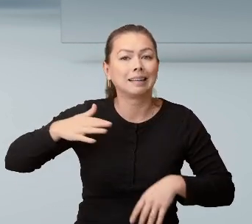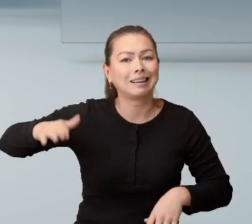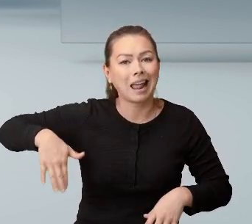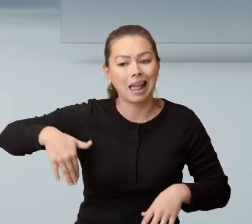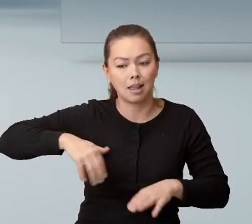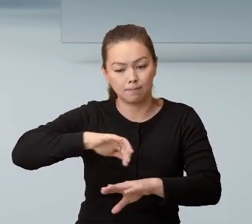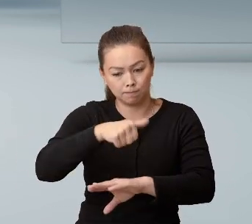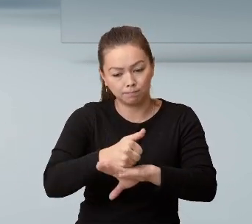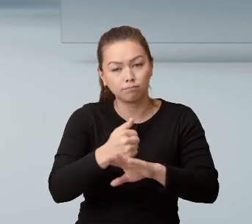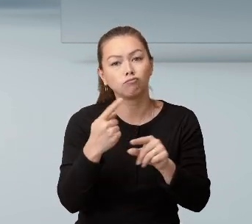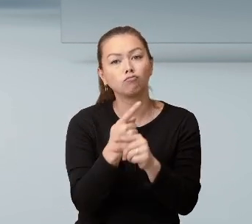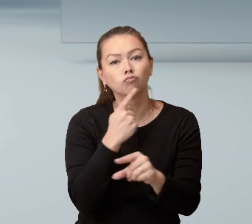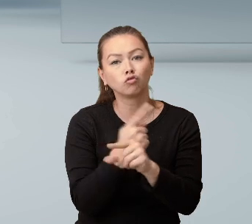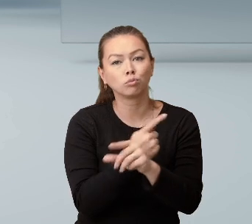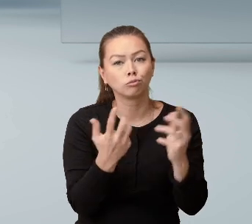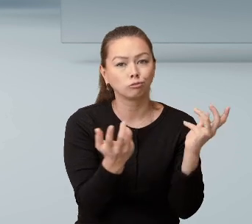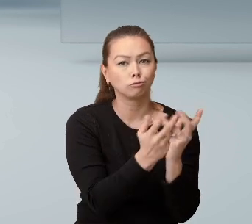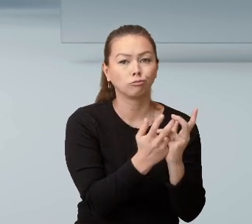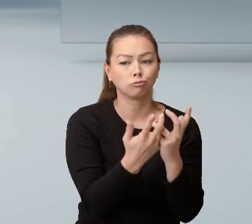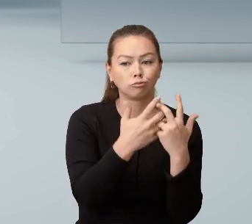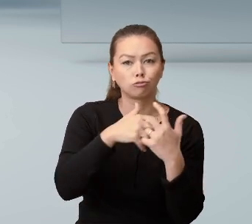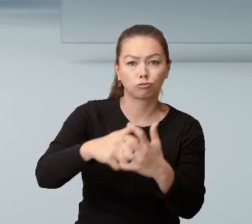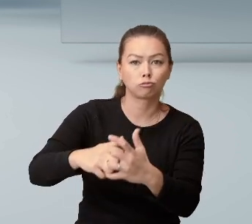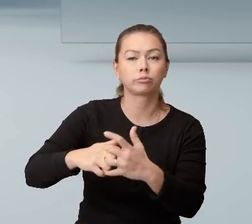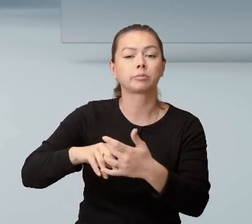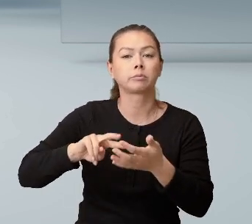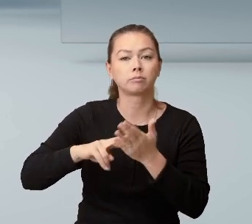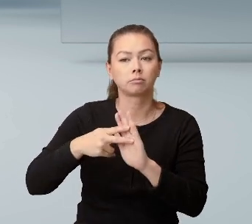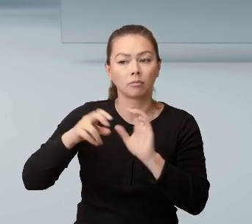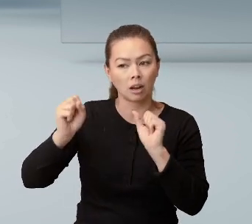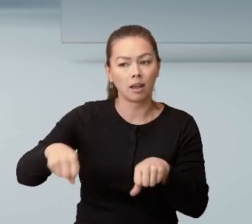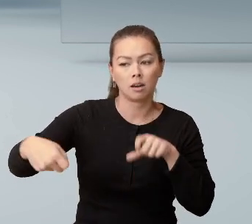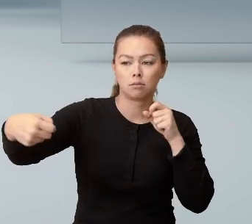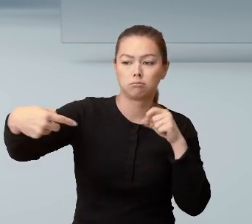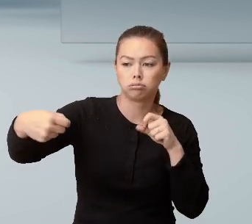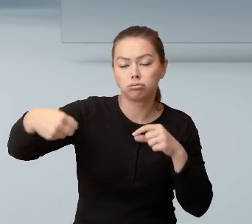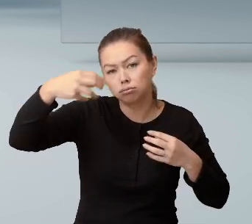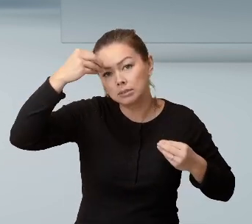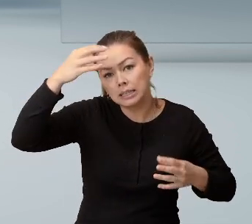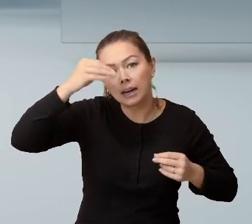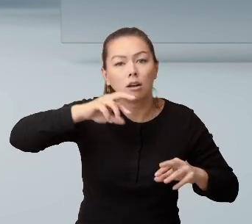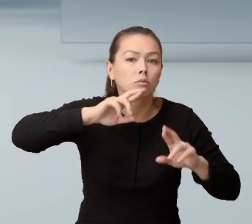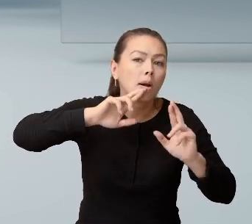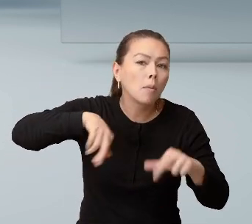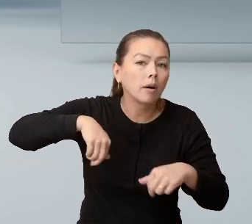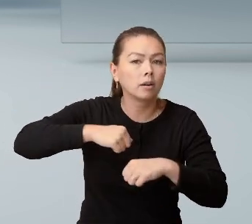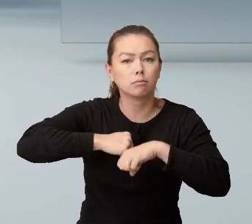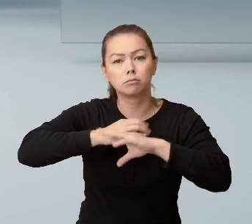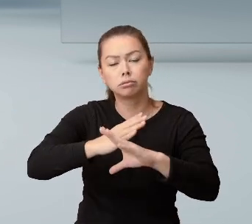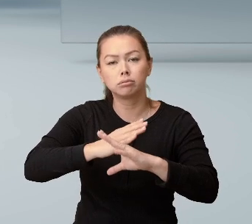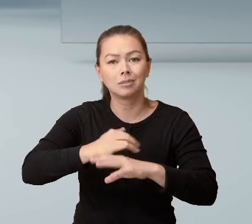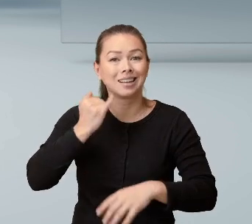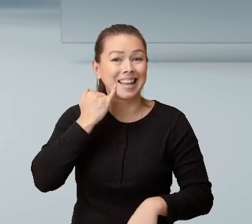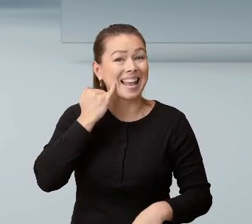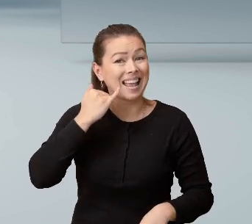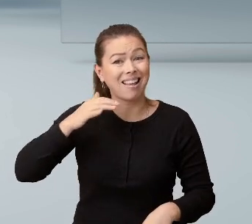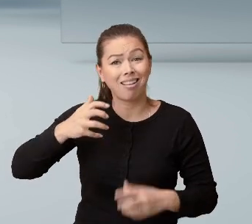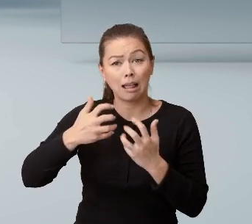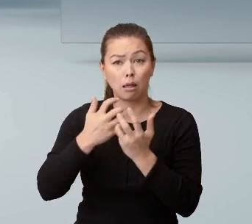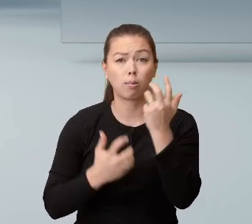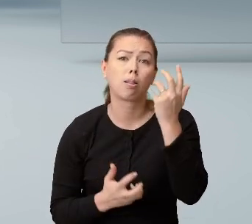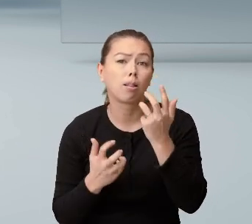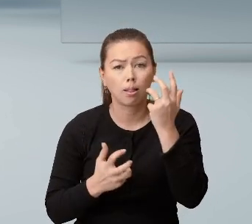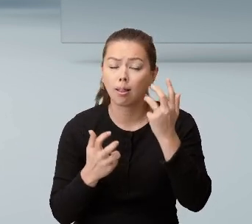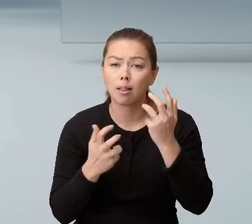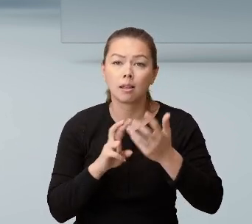configured right to provide either the data, the reporting, the detection, the response that is needed, we need to find